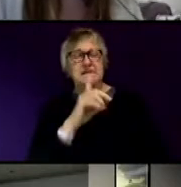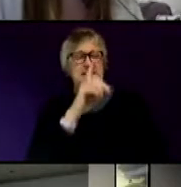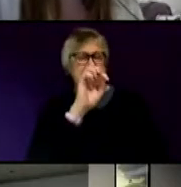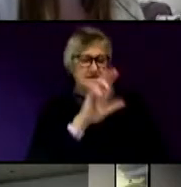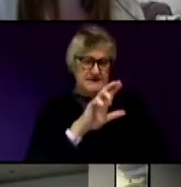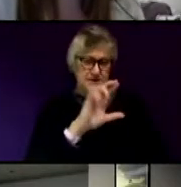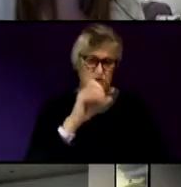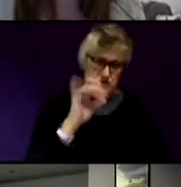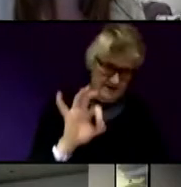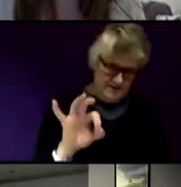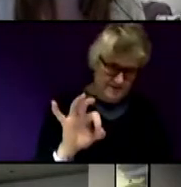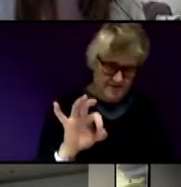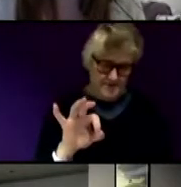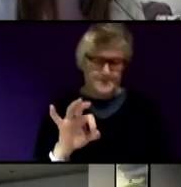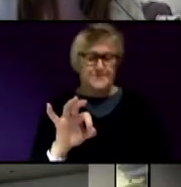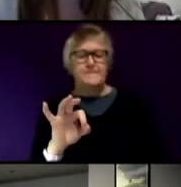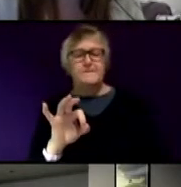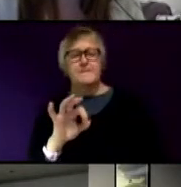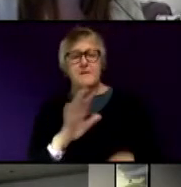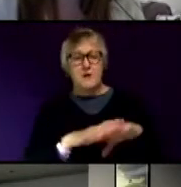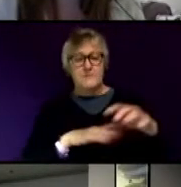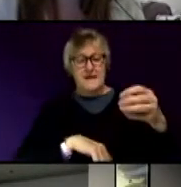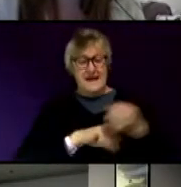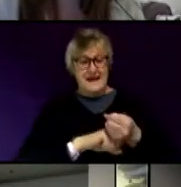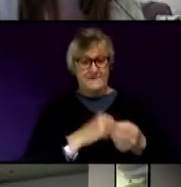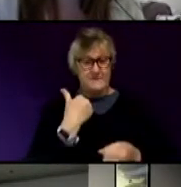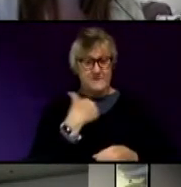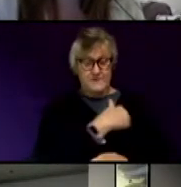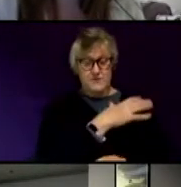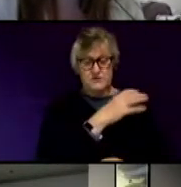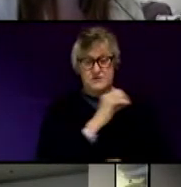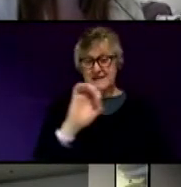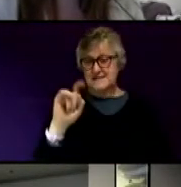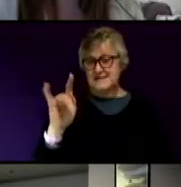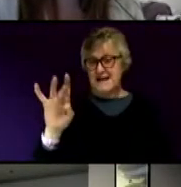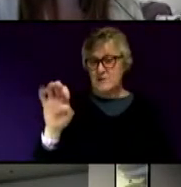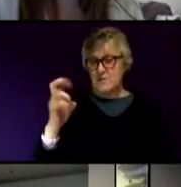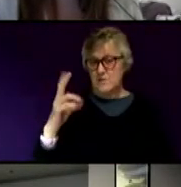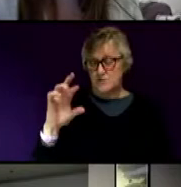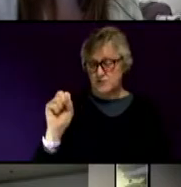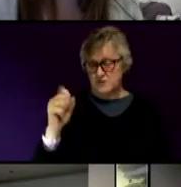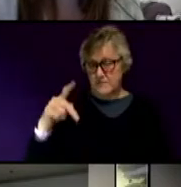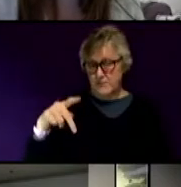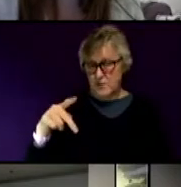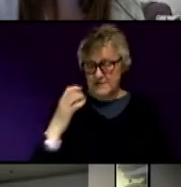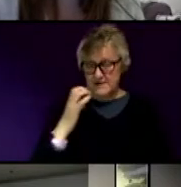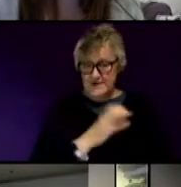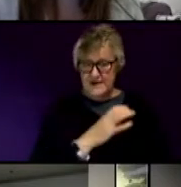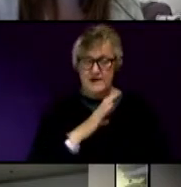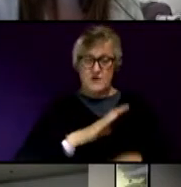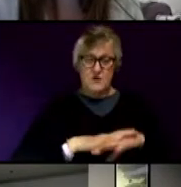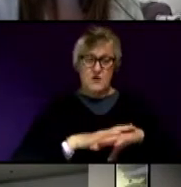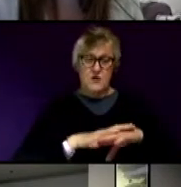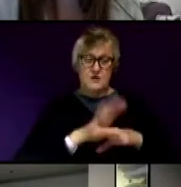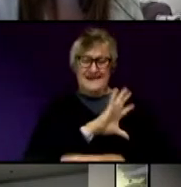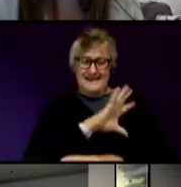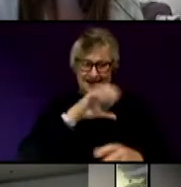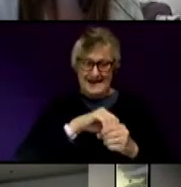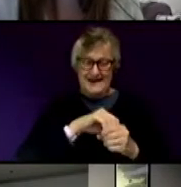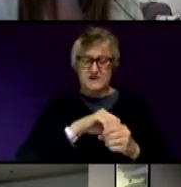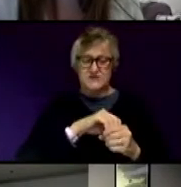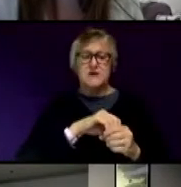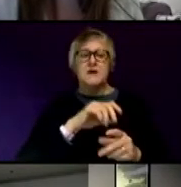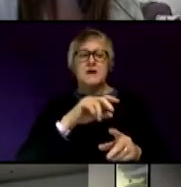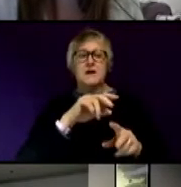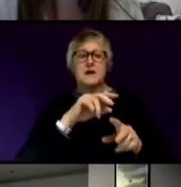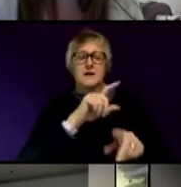Police Bureau, on behalf of the members and stakeholders with Portland Committee on Community Engaged Policing, PCCEP, we are